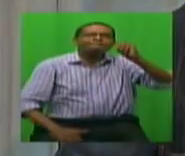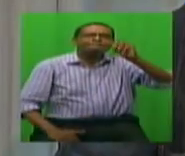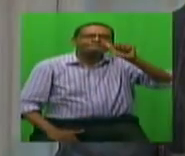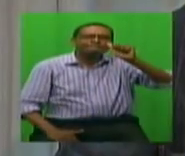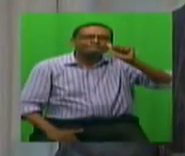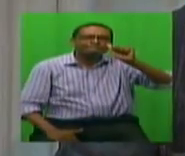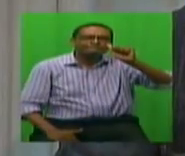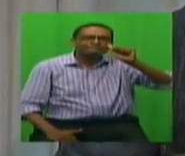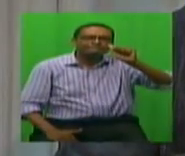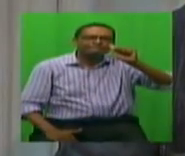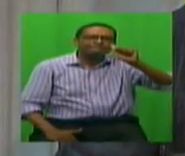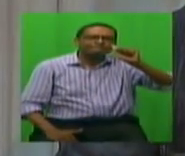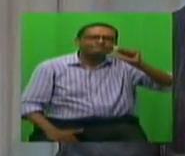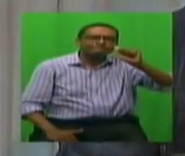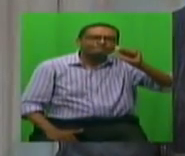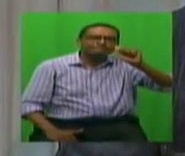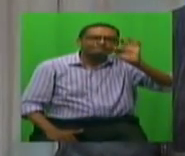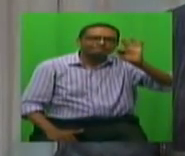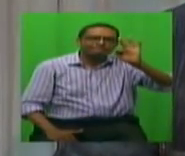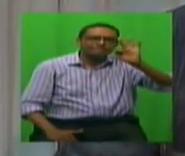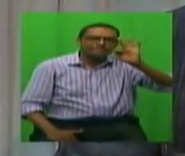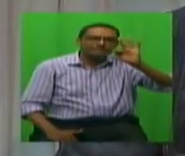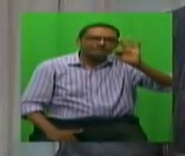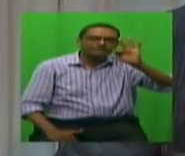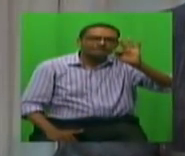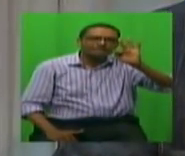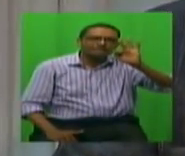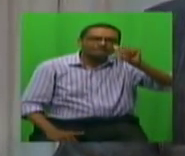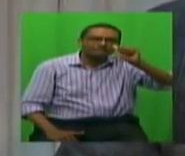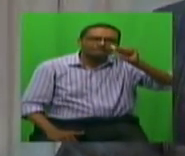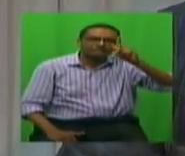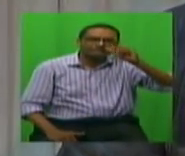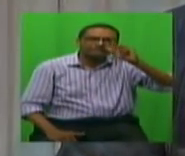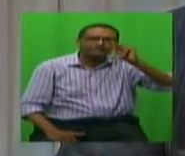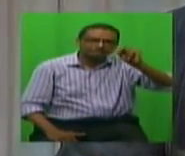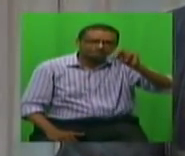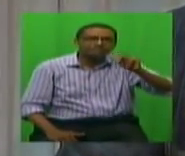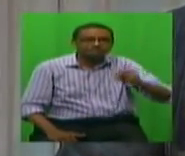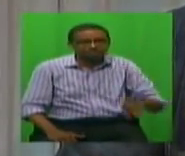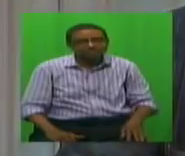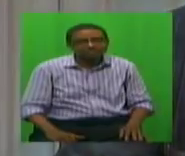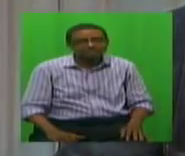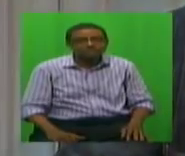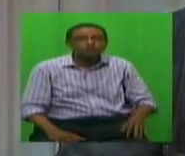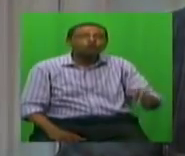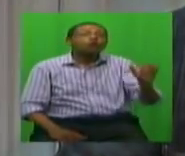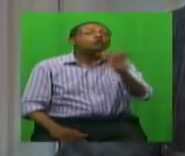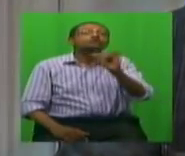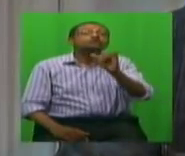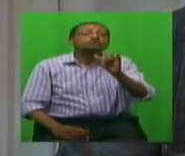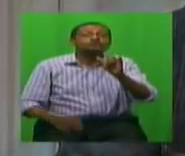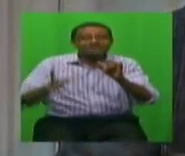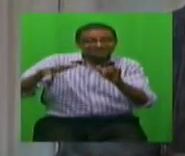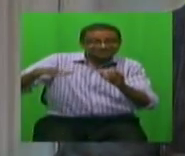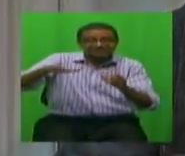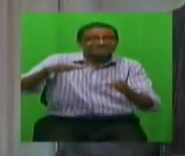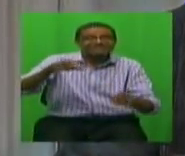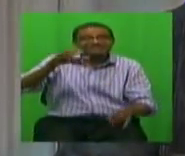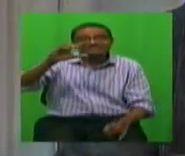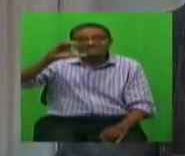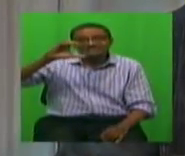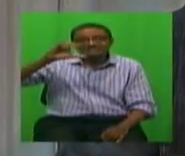The last area all the time to be dealt with is Cedar Grove. Cedar Grove is particularly difficult because